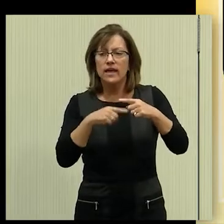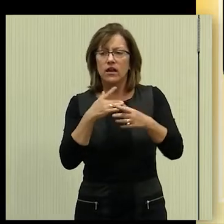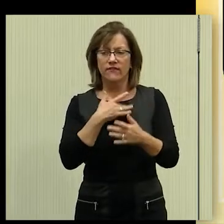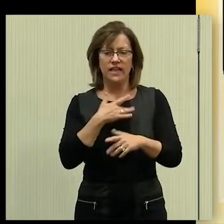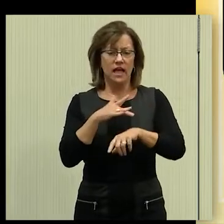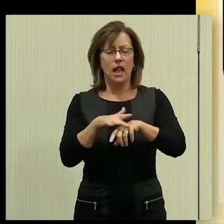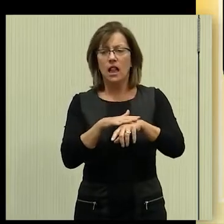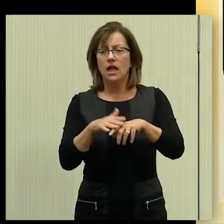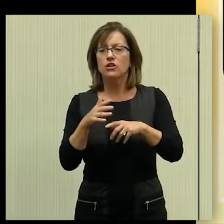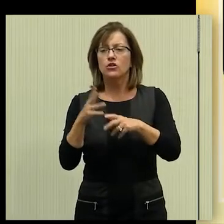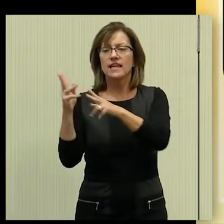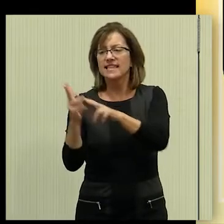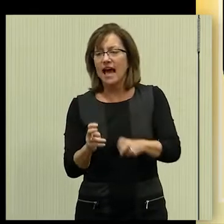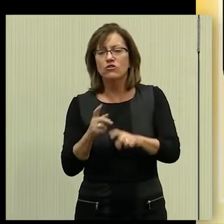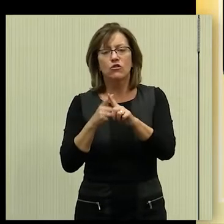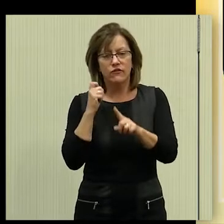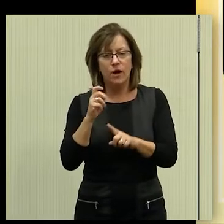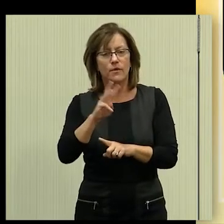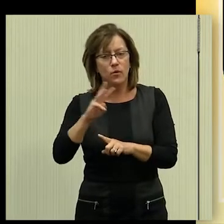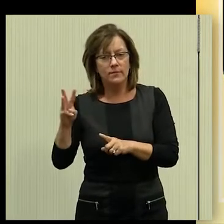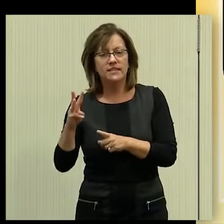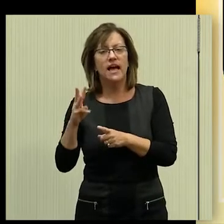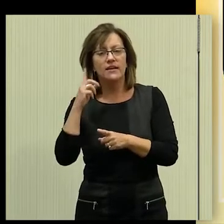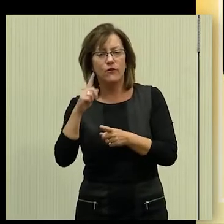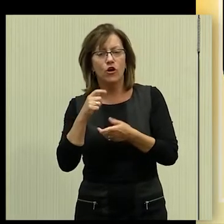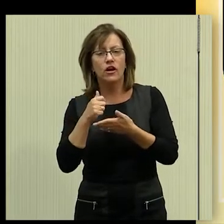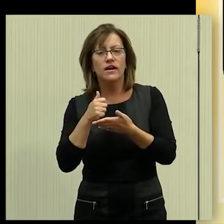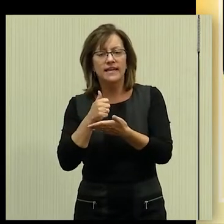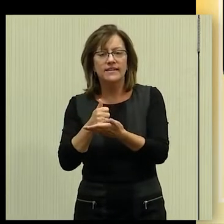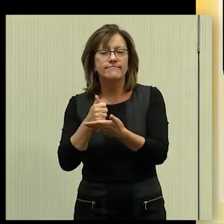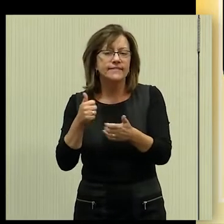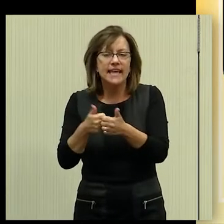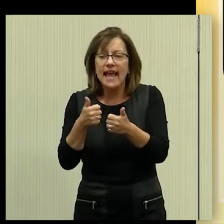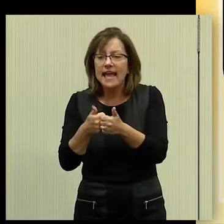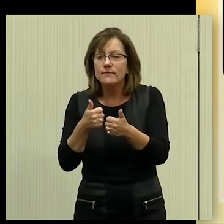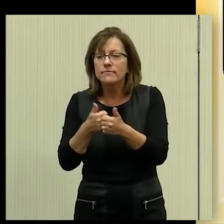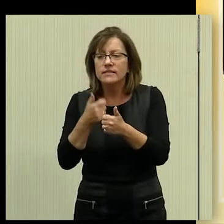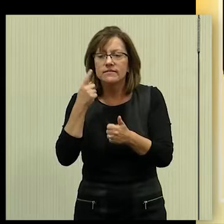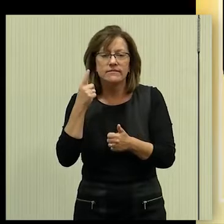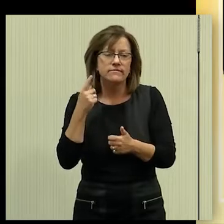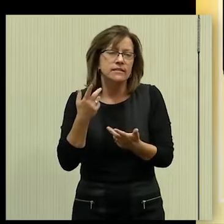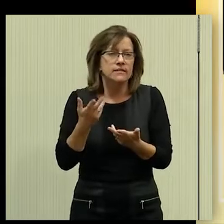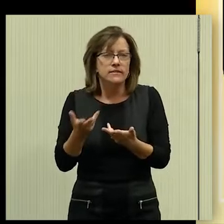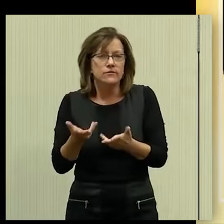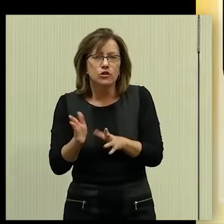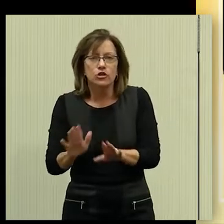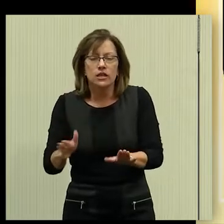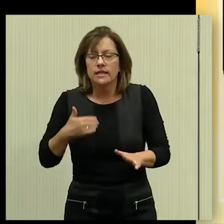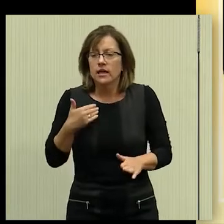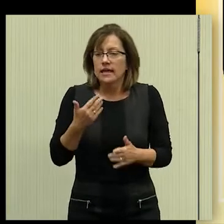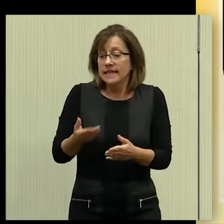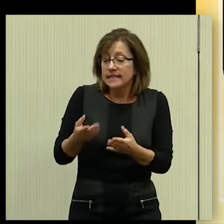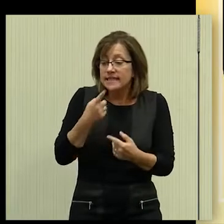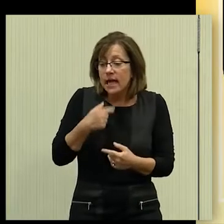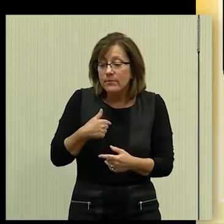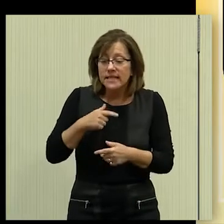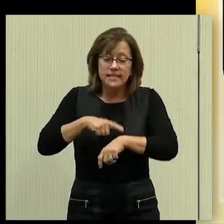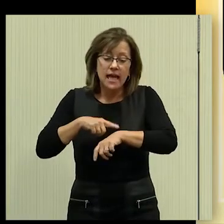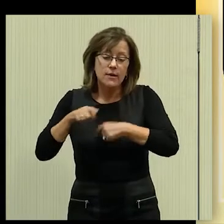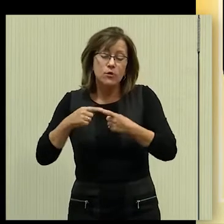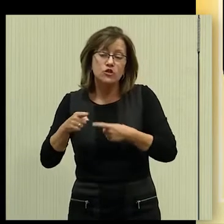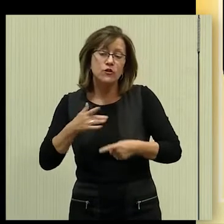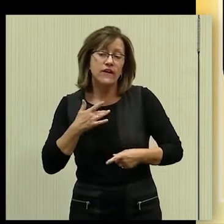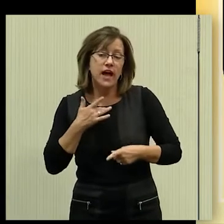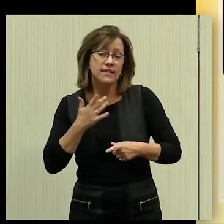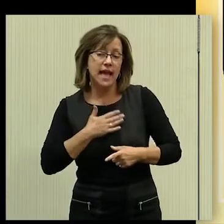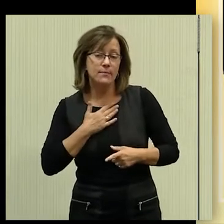play games with them to help younger children identify, give me a time when you felt happy. Tell me what did you look